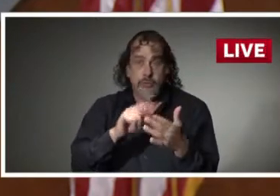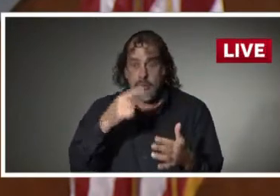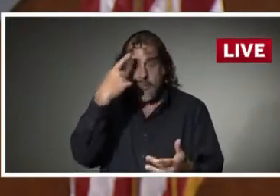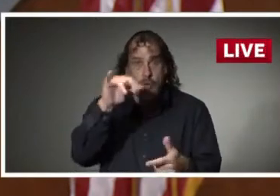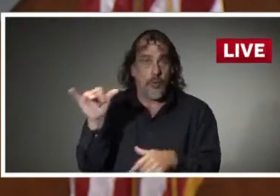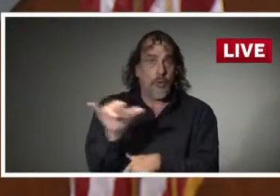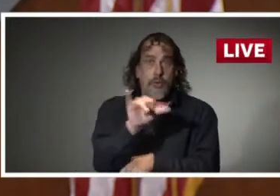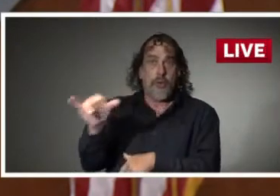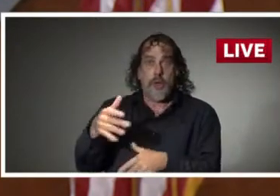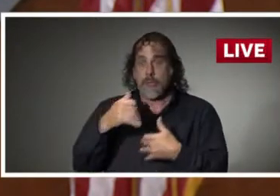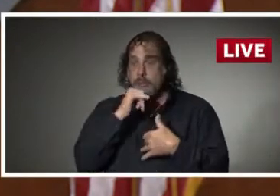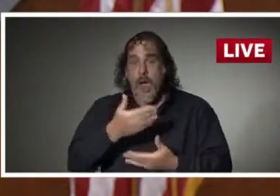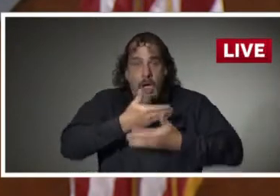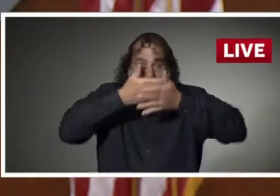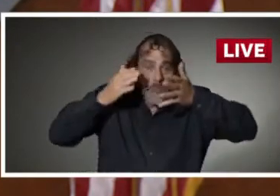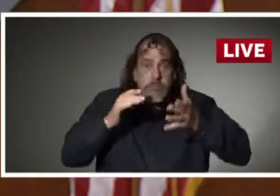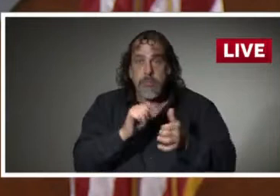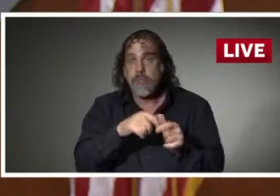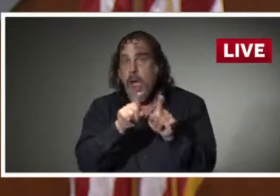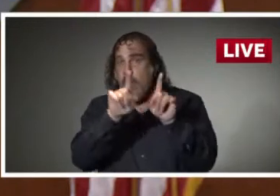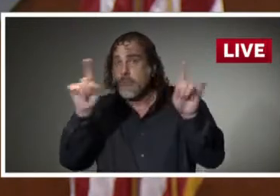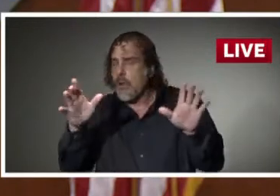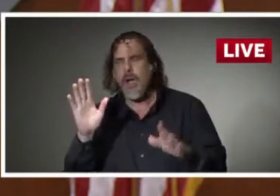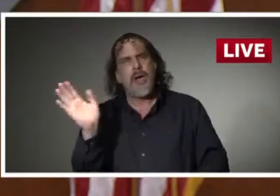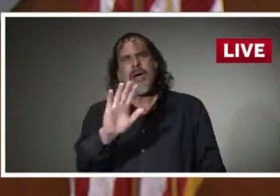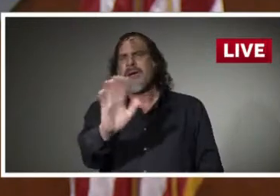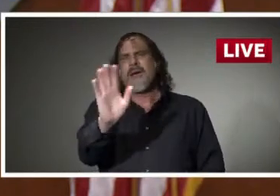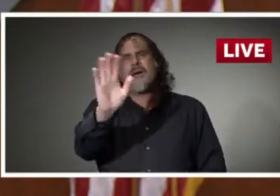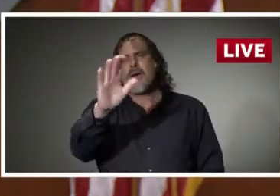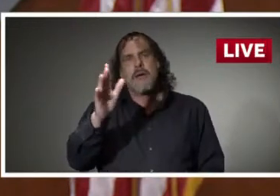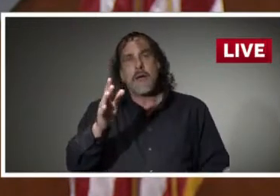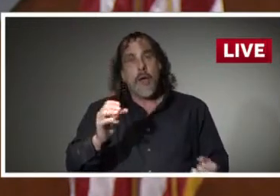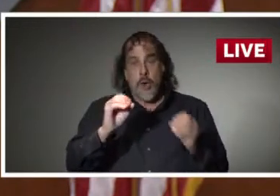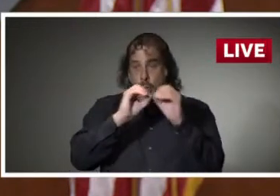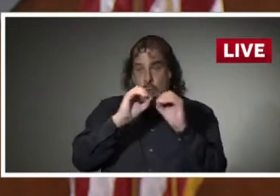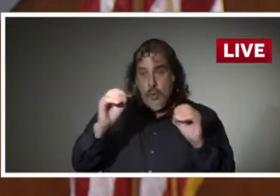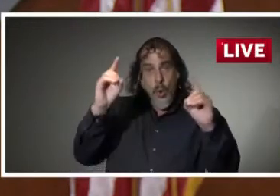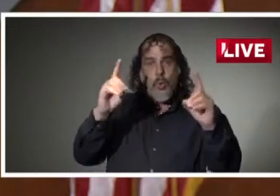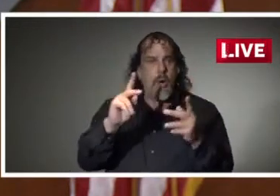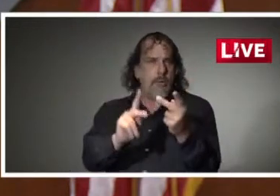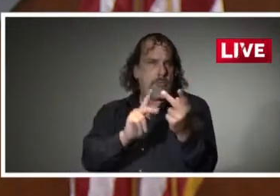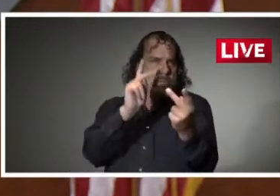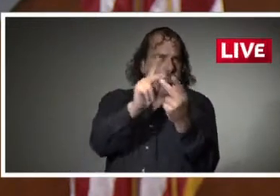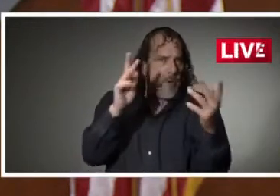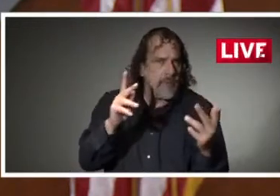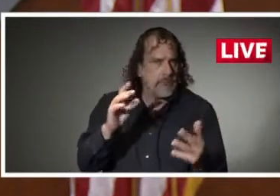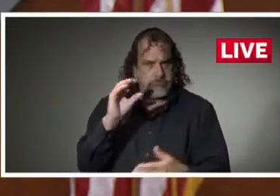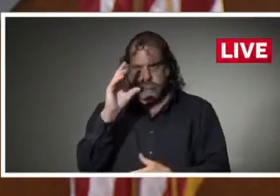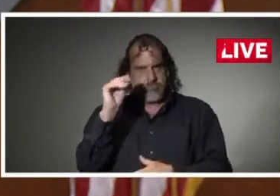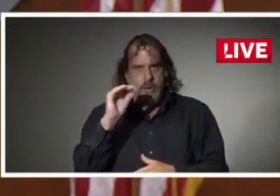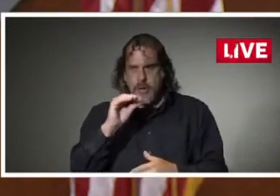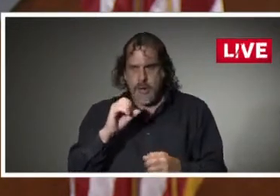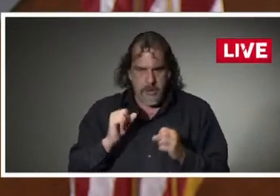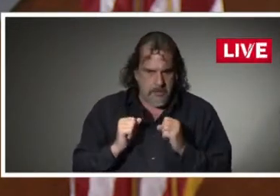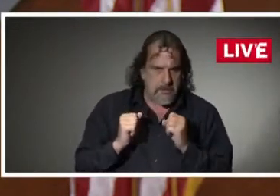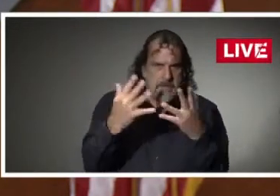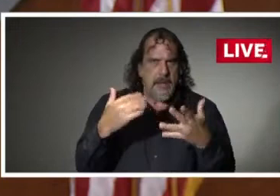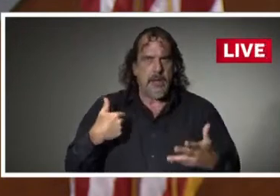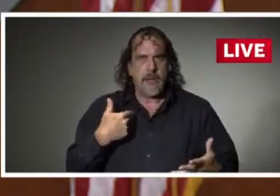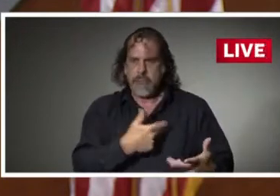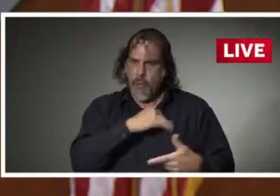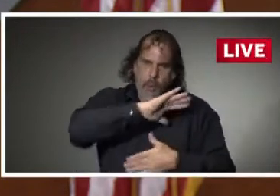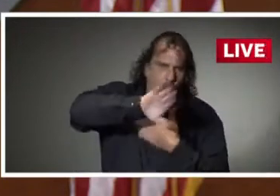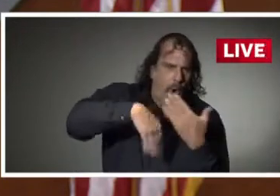you to do the same. None of us have been perfect. We have all made